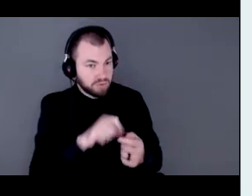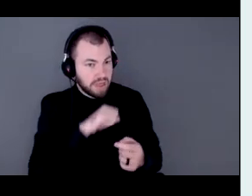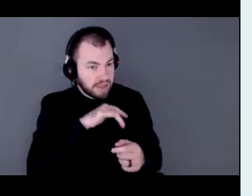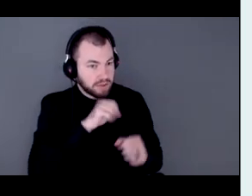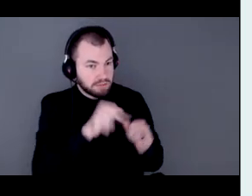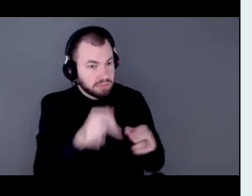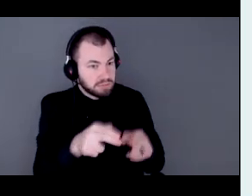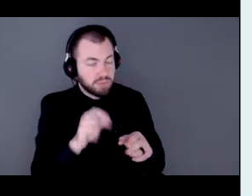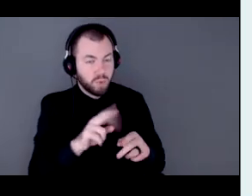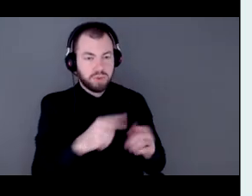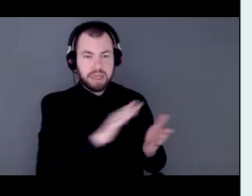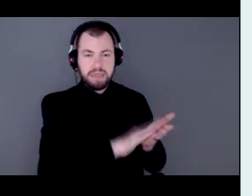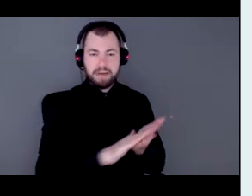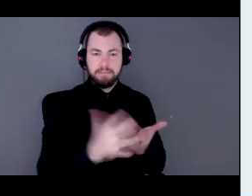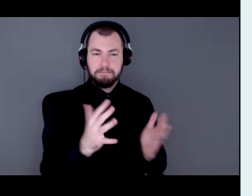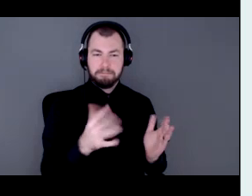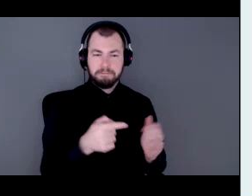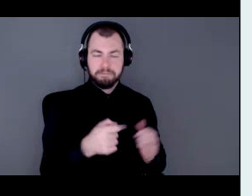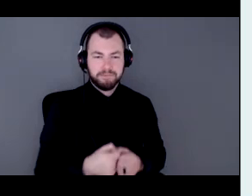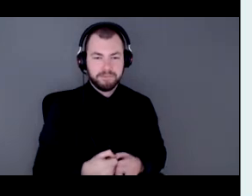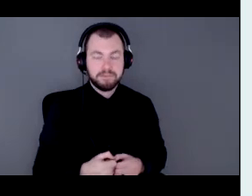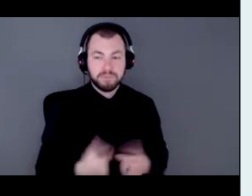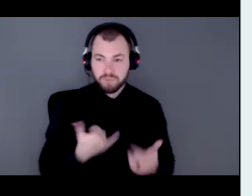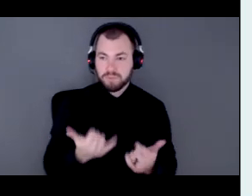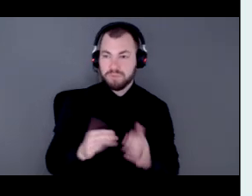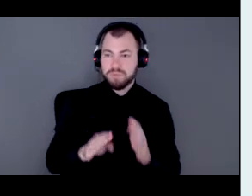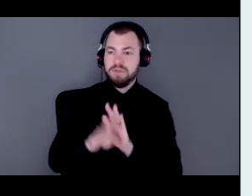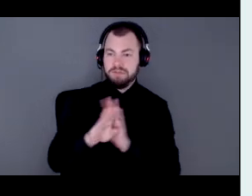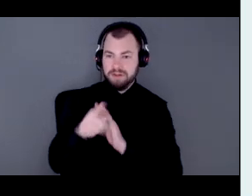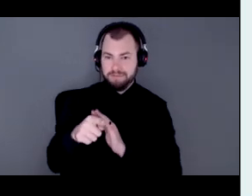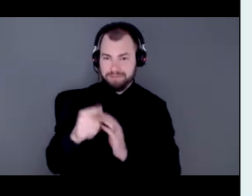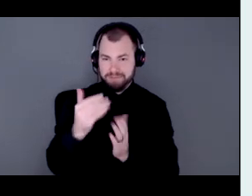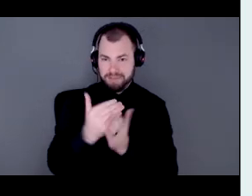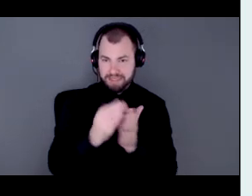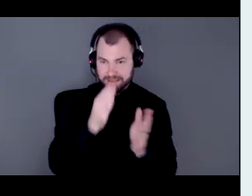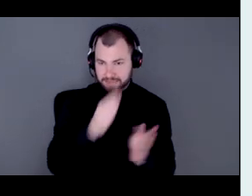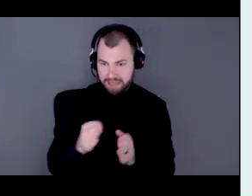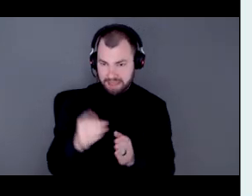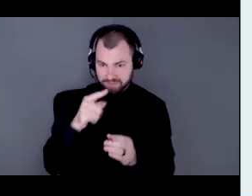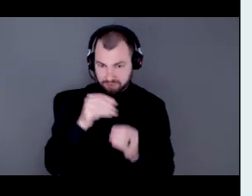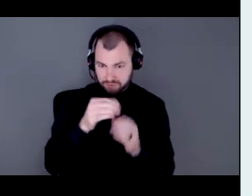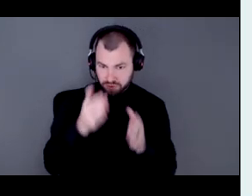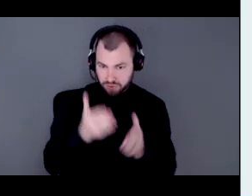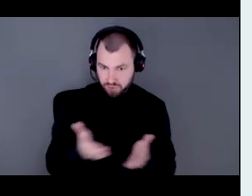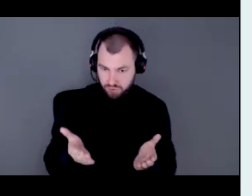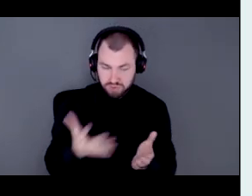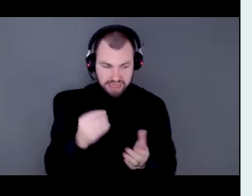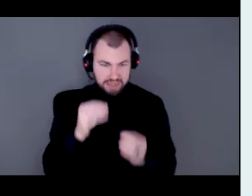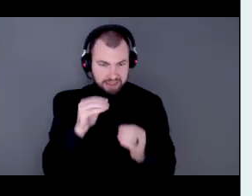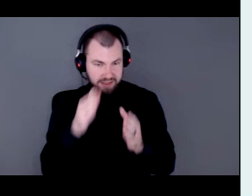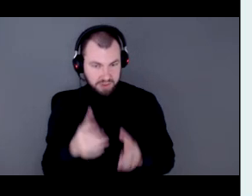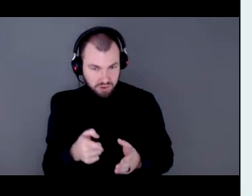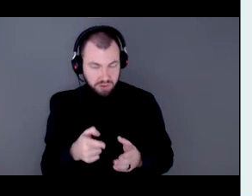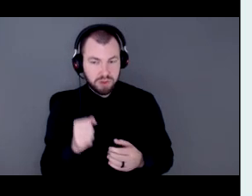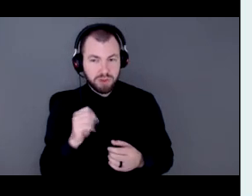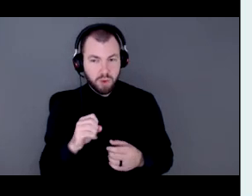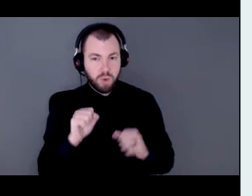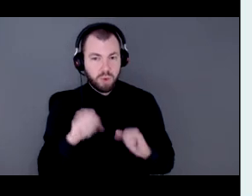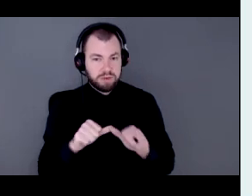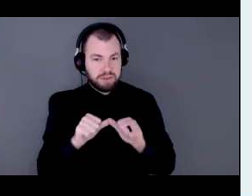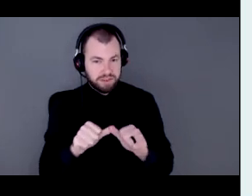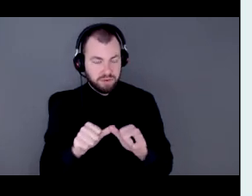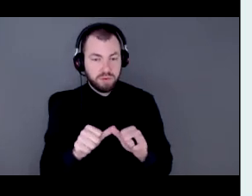cleanups? We're developing the lesson plans for them, for the students and for the teachers, so that this can continue. One of the things that we hope